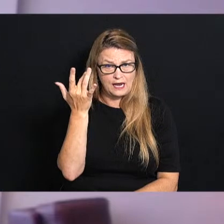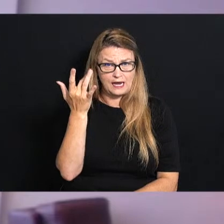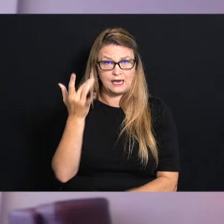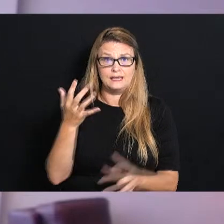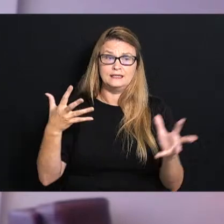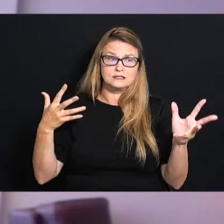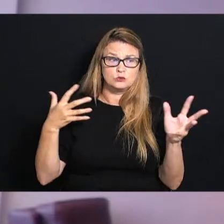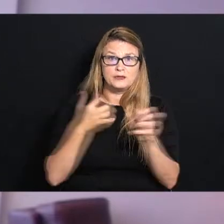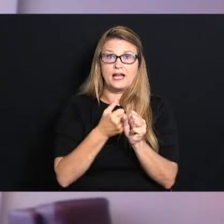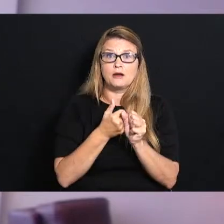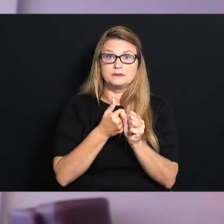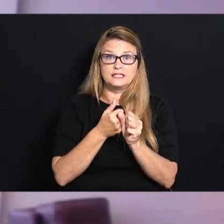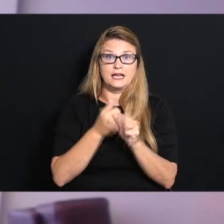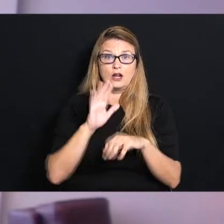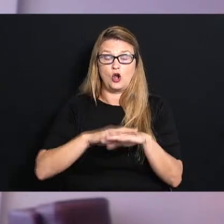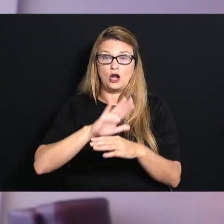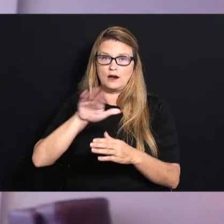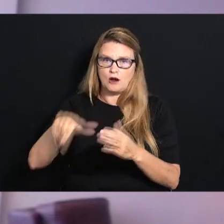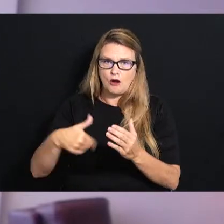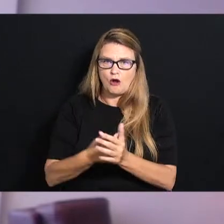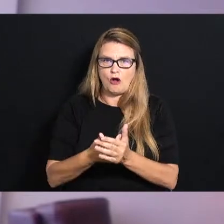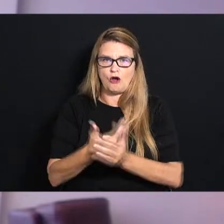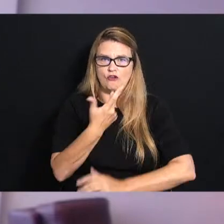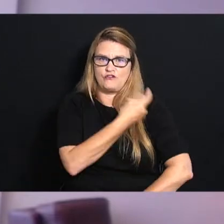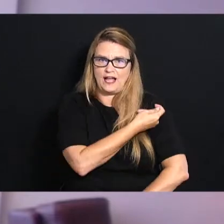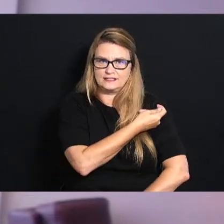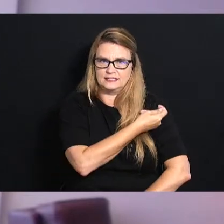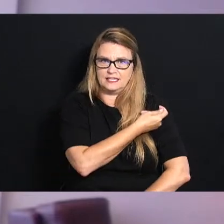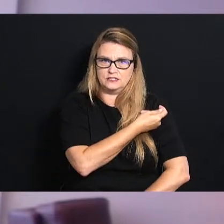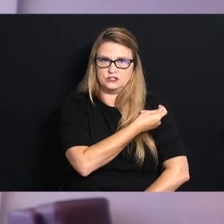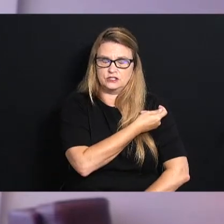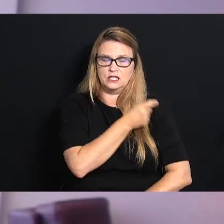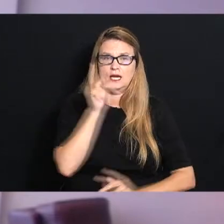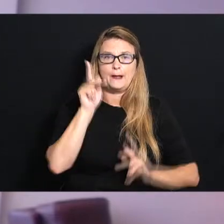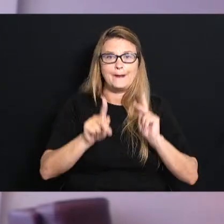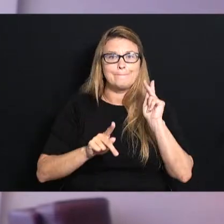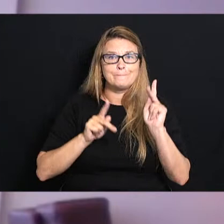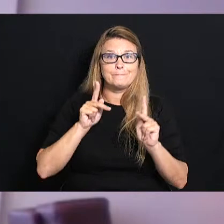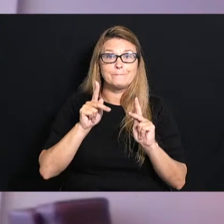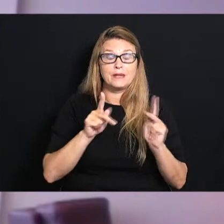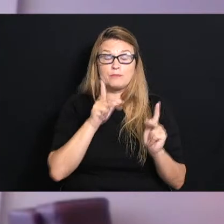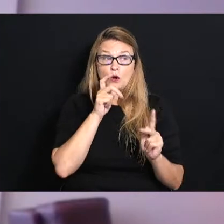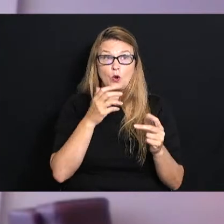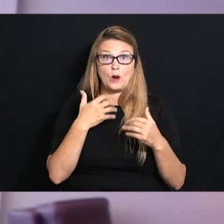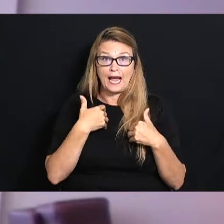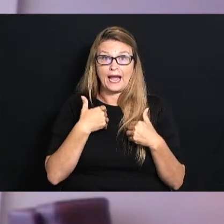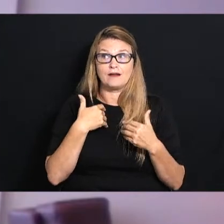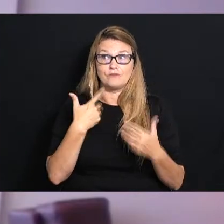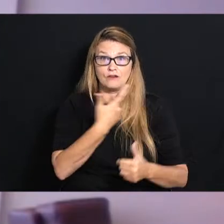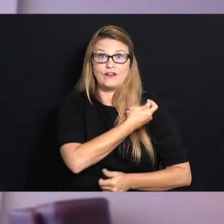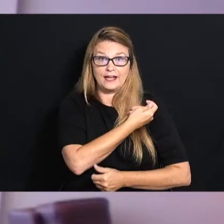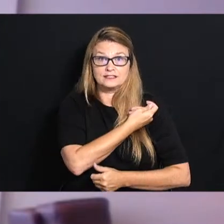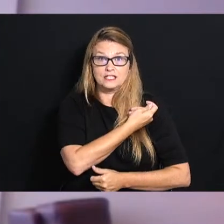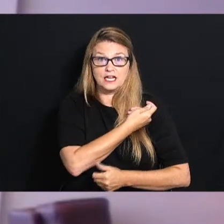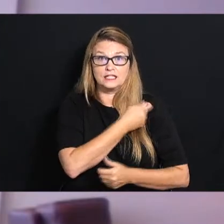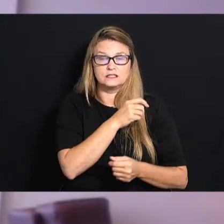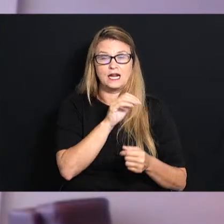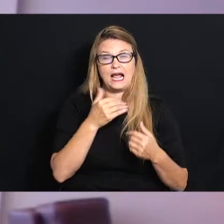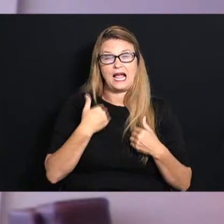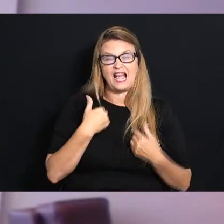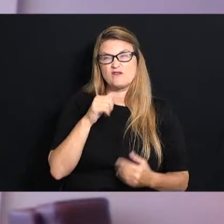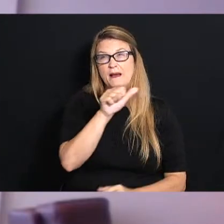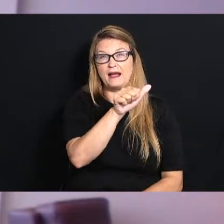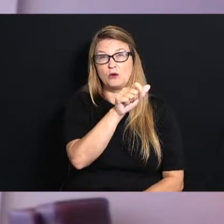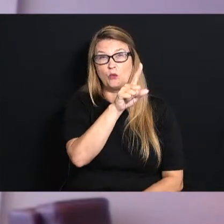to date on vaccinations, because we know that people who are up to date with their vaccinations have between a 10 and